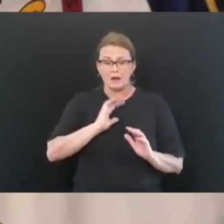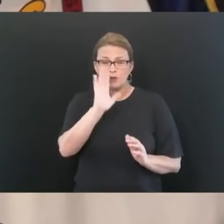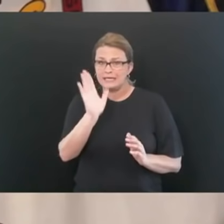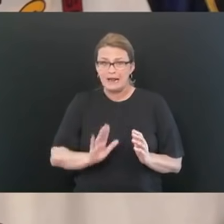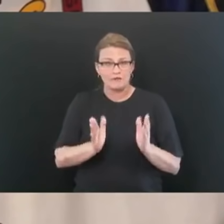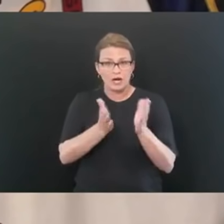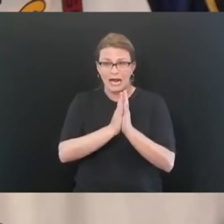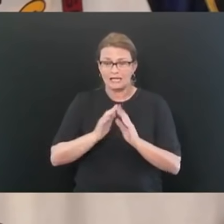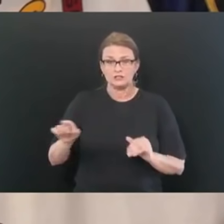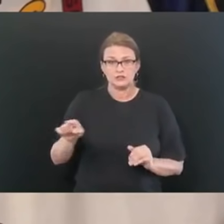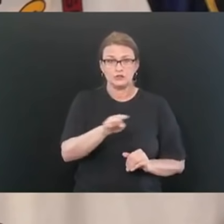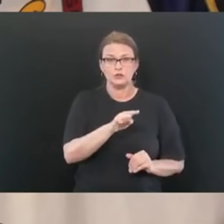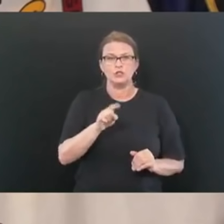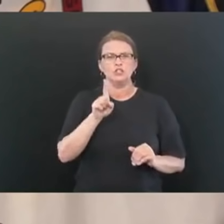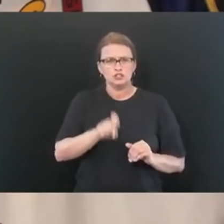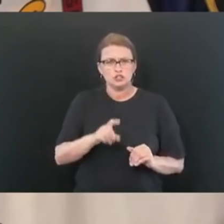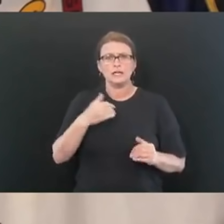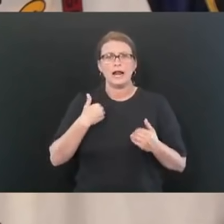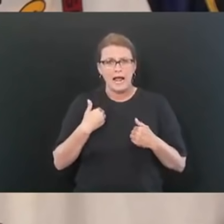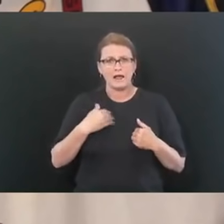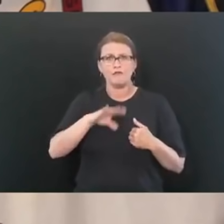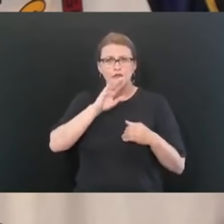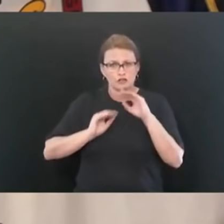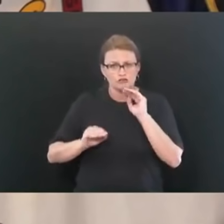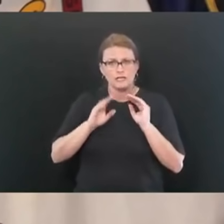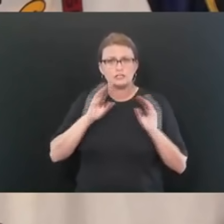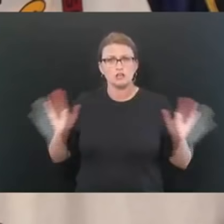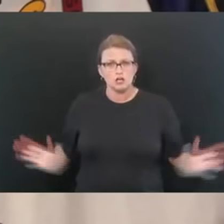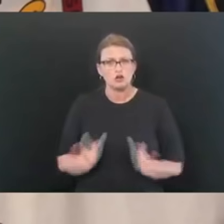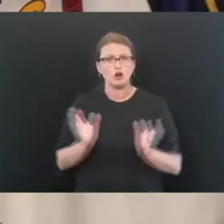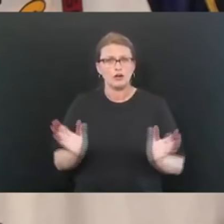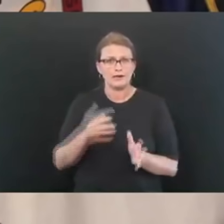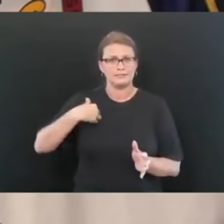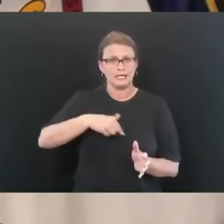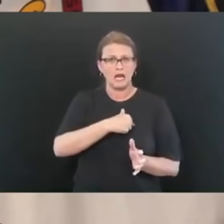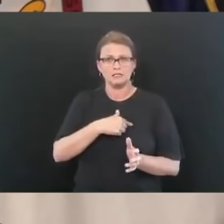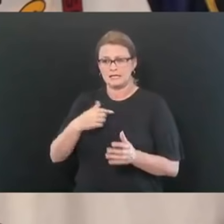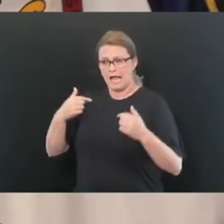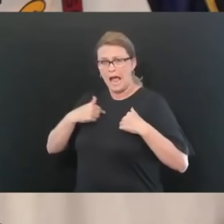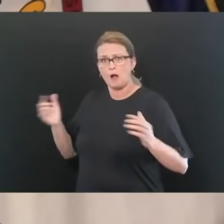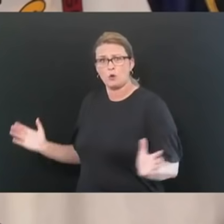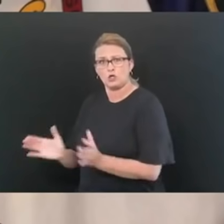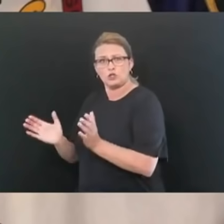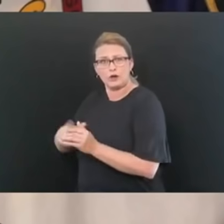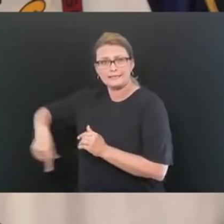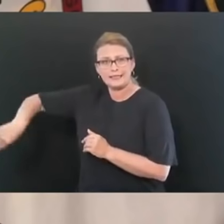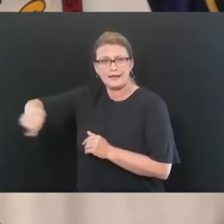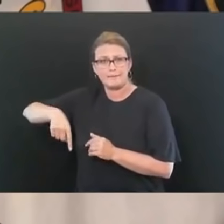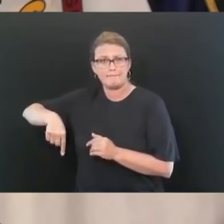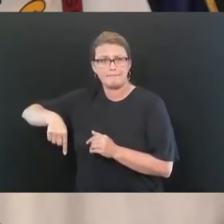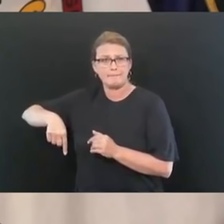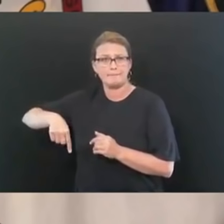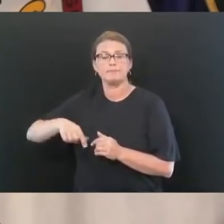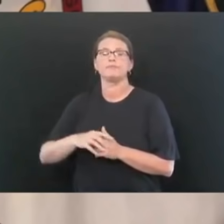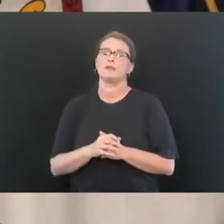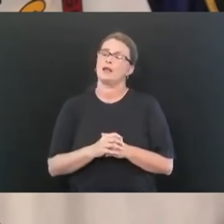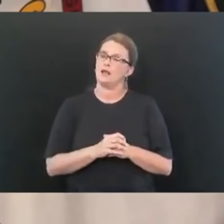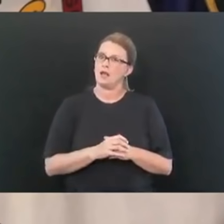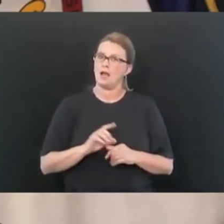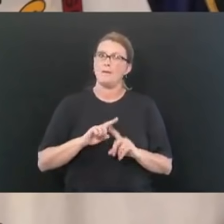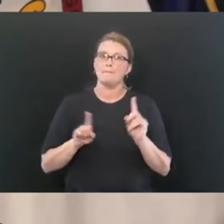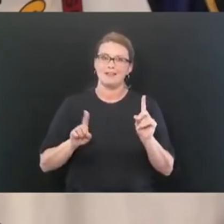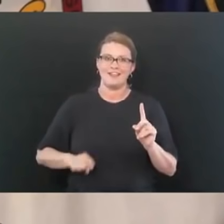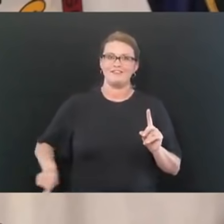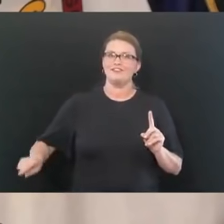I'm going to expect you to be frustrated and push us, and we'll push them. But I want you to know just this. They have done a